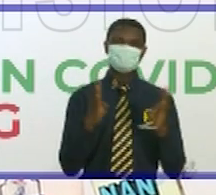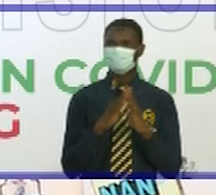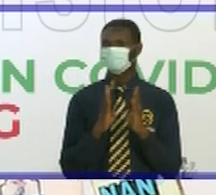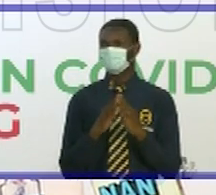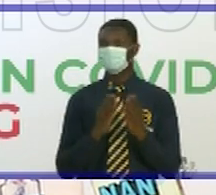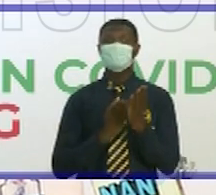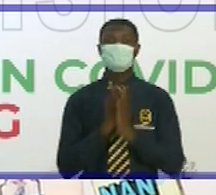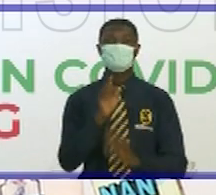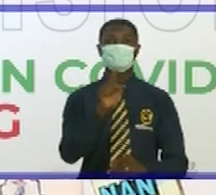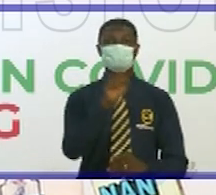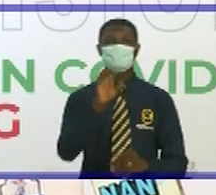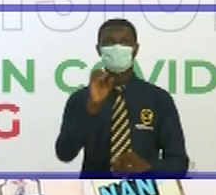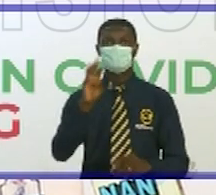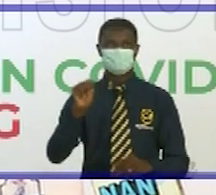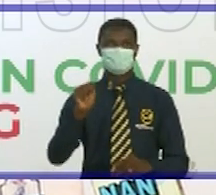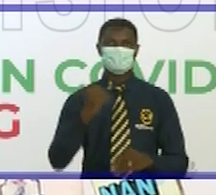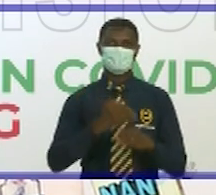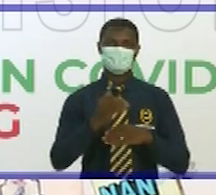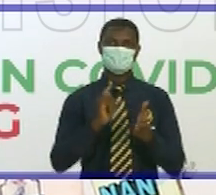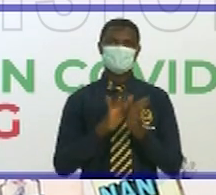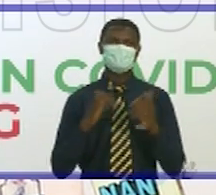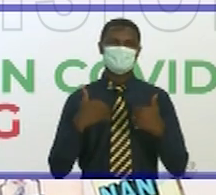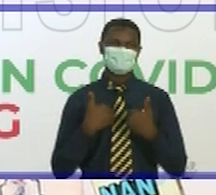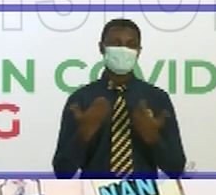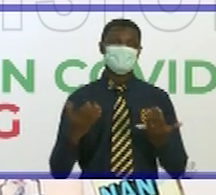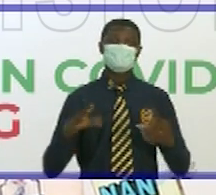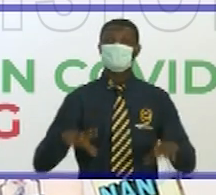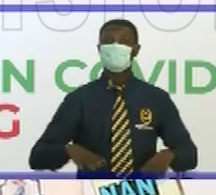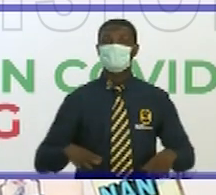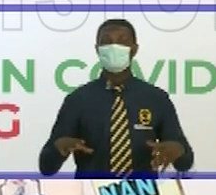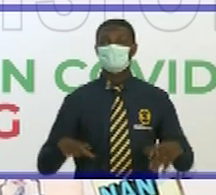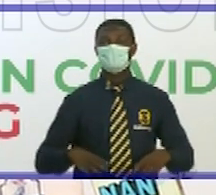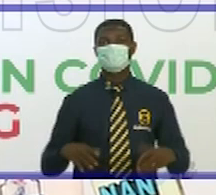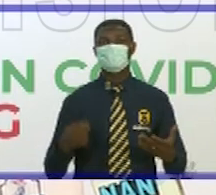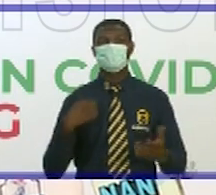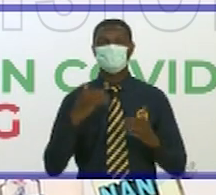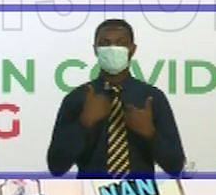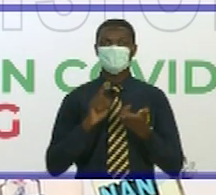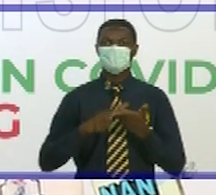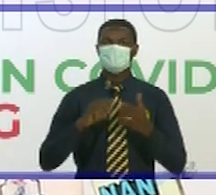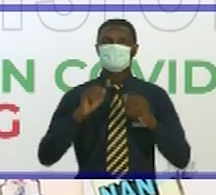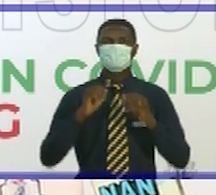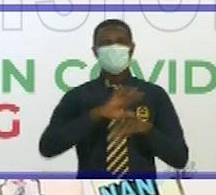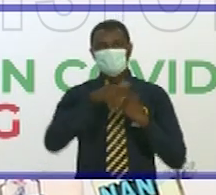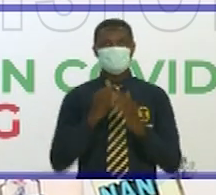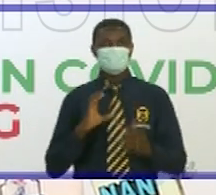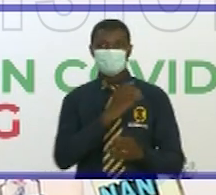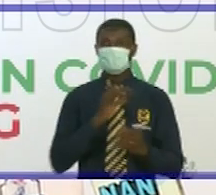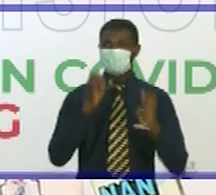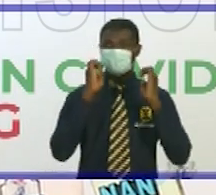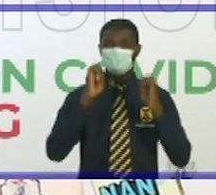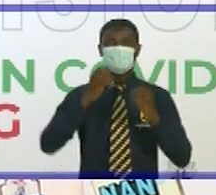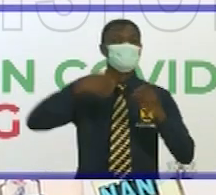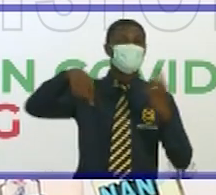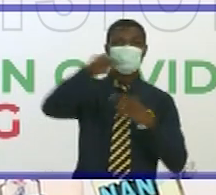heard, after that there will be public holiday. So we want to be able to cap this around with all the commissioners of education around the state,